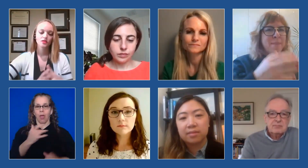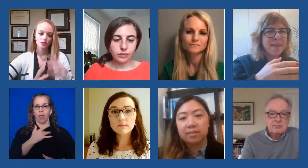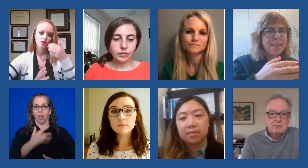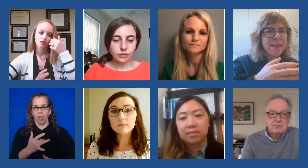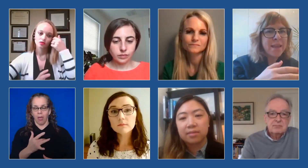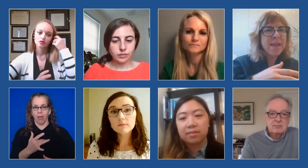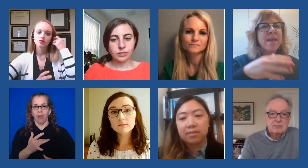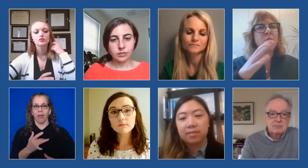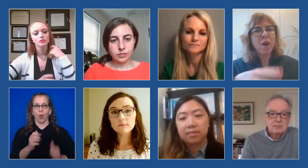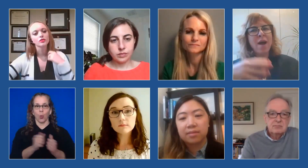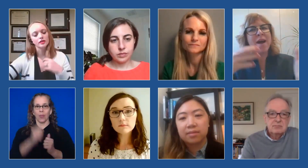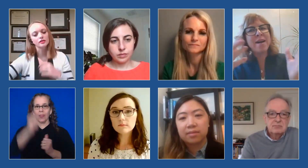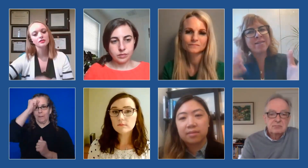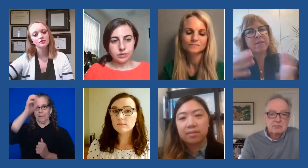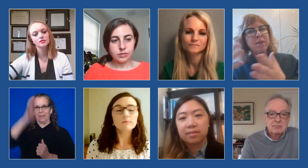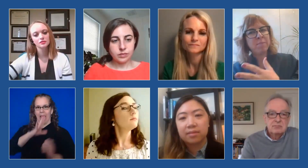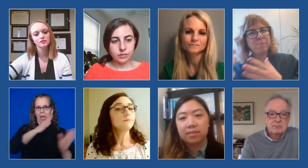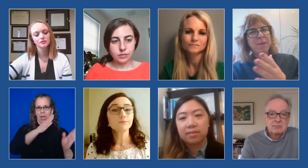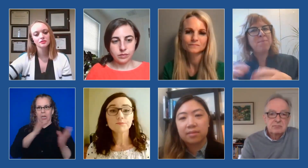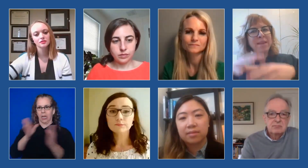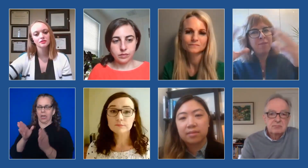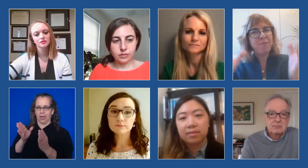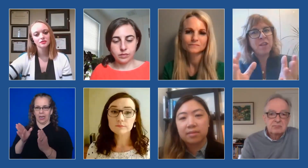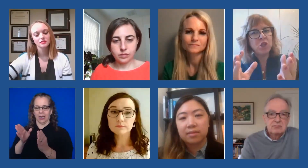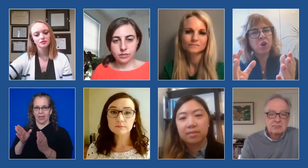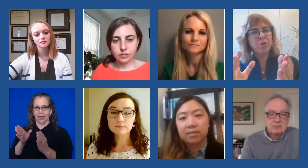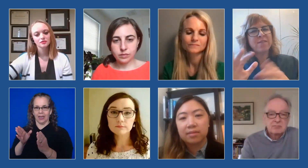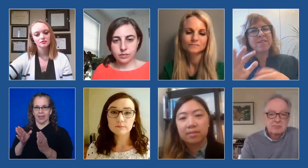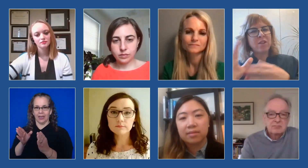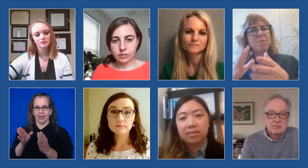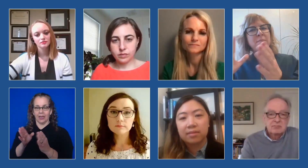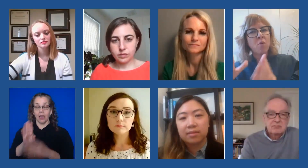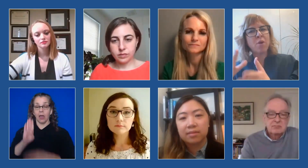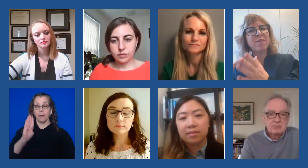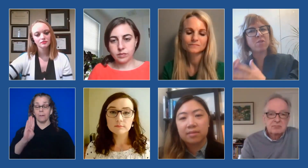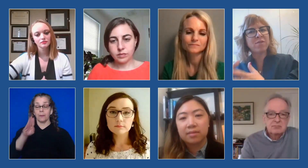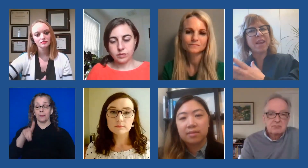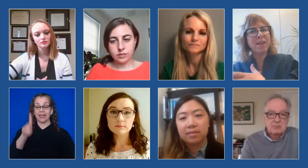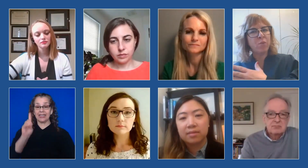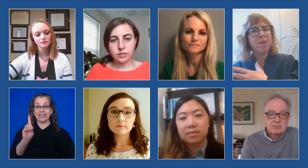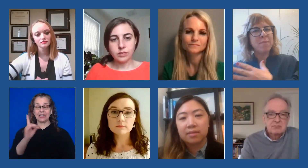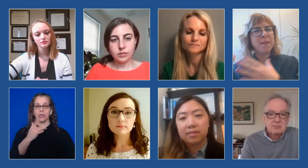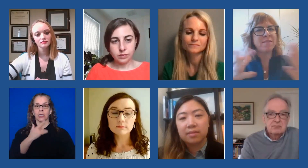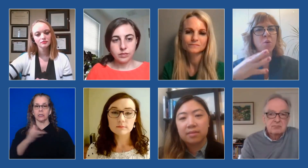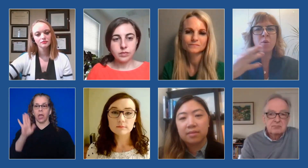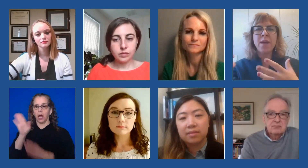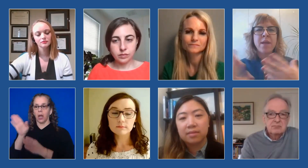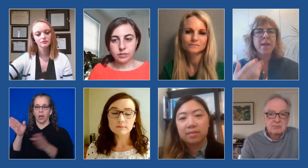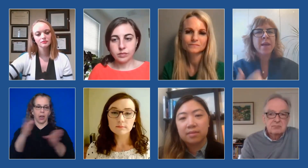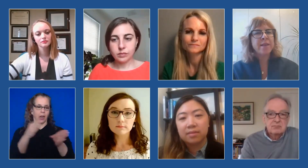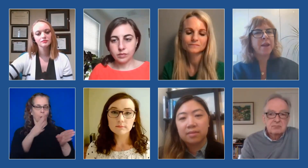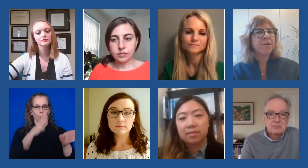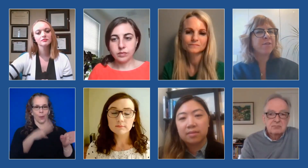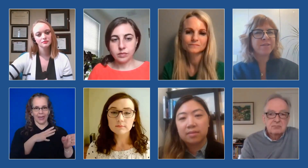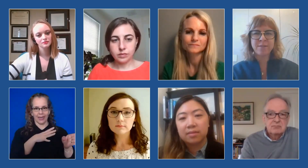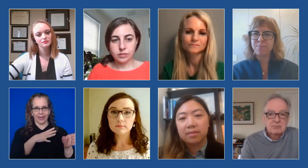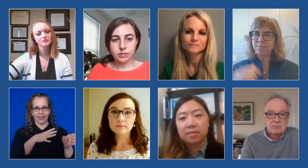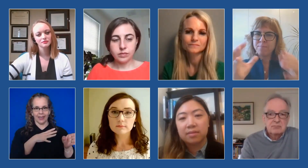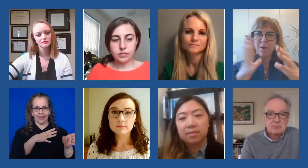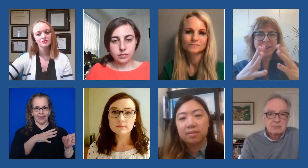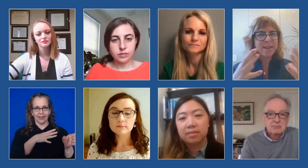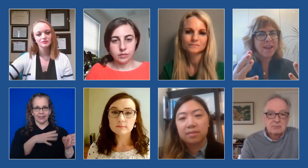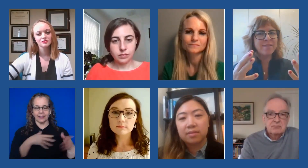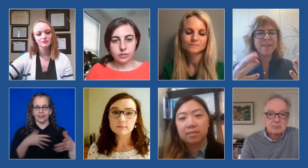more with men, whereas the BPD features tend to be more associated with men. So